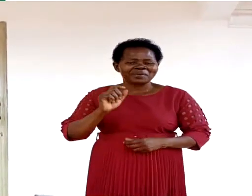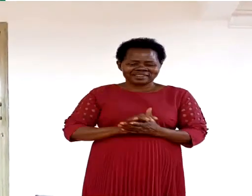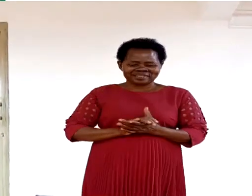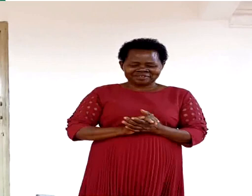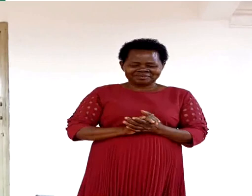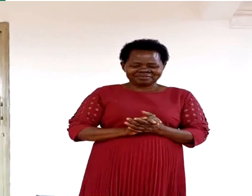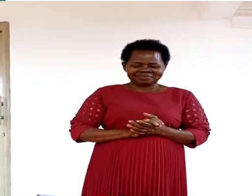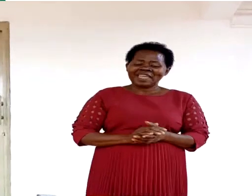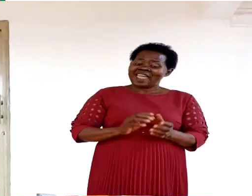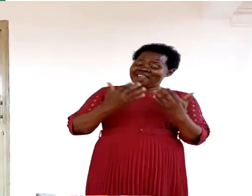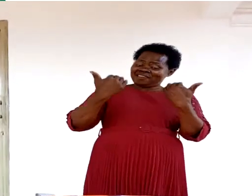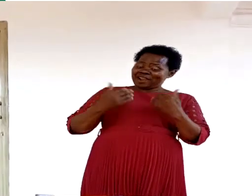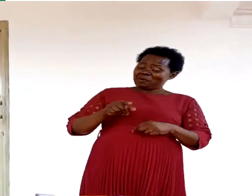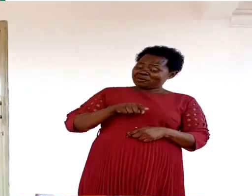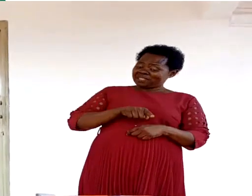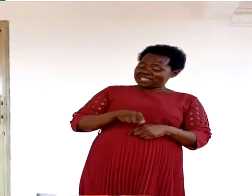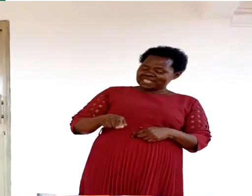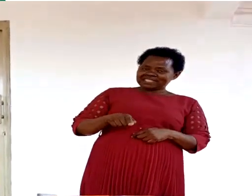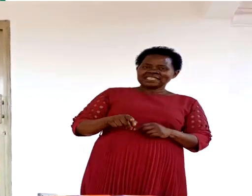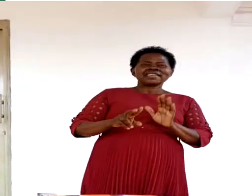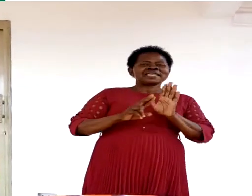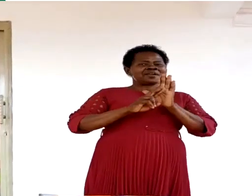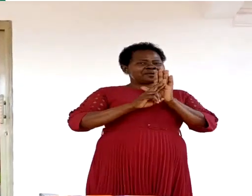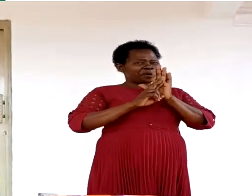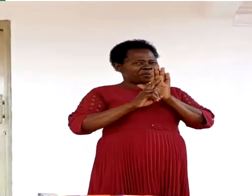five red pens.